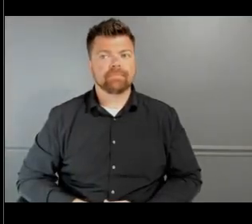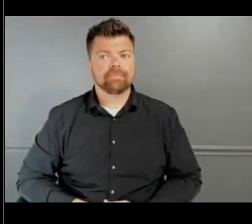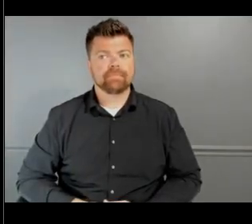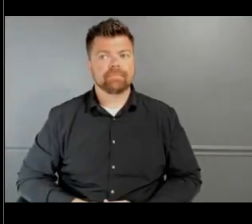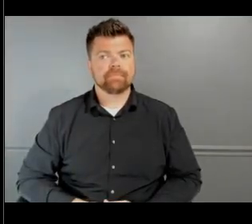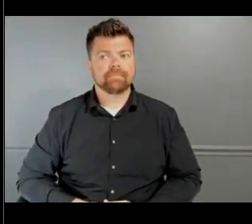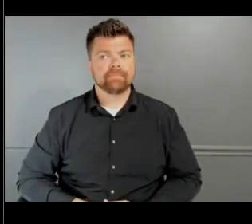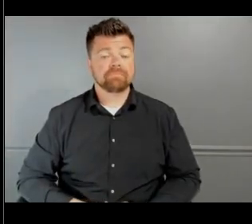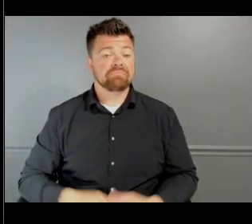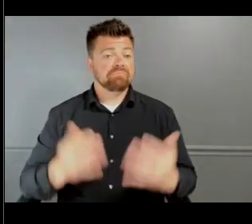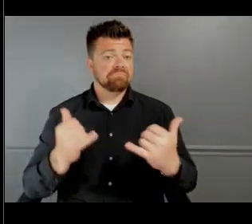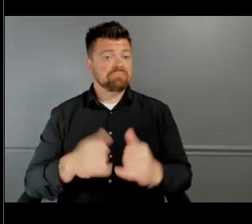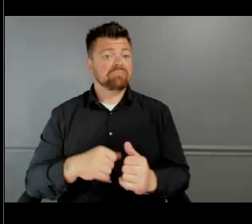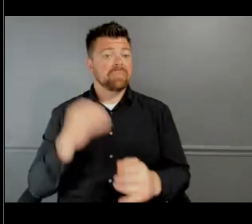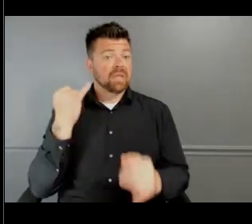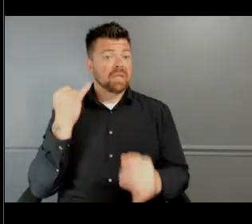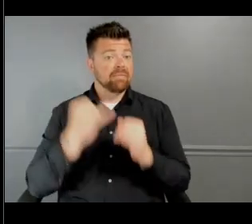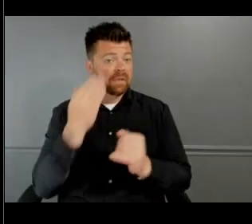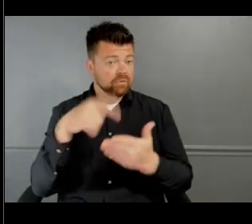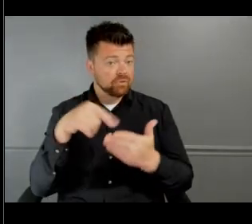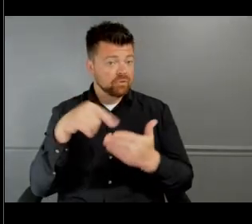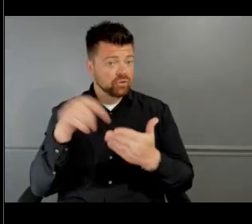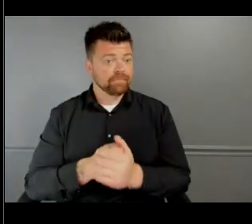Moving on to the final knowledge check.